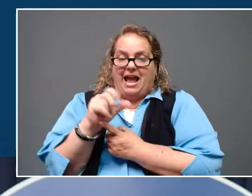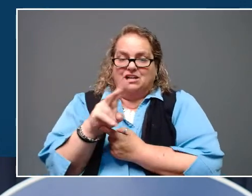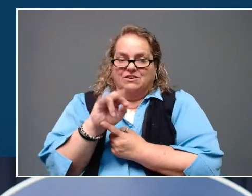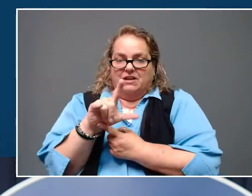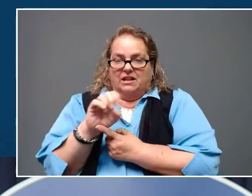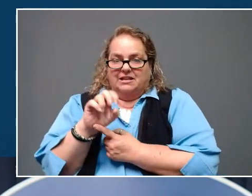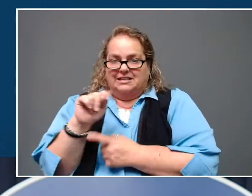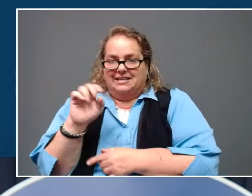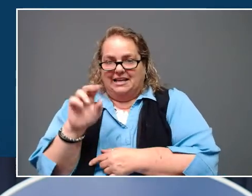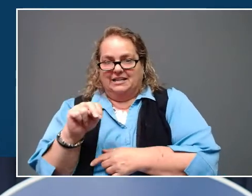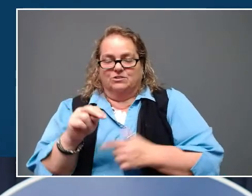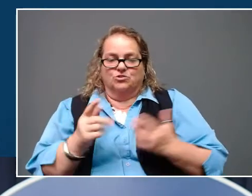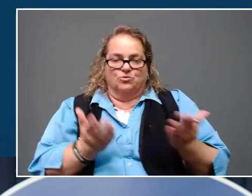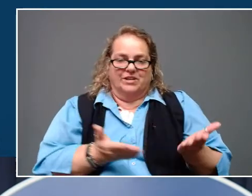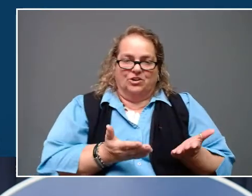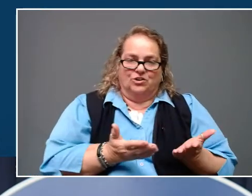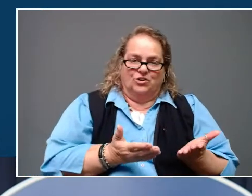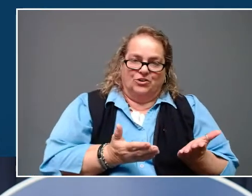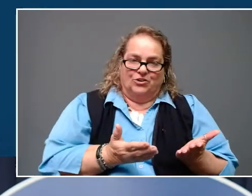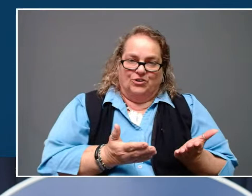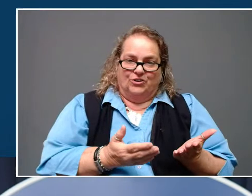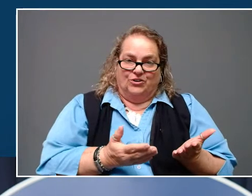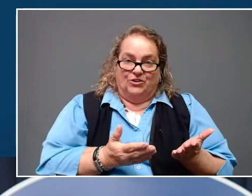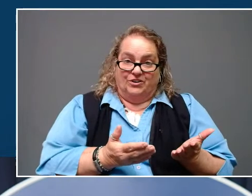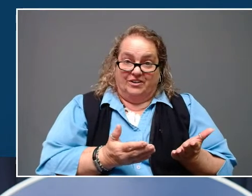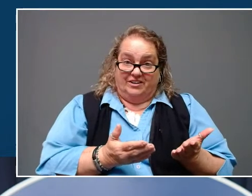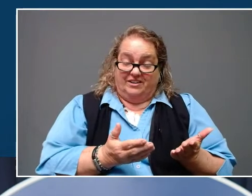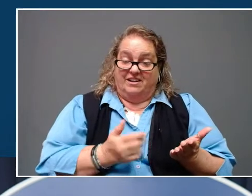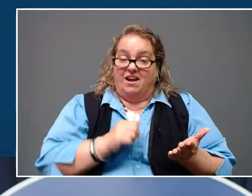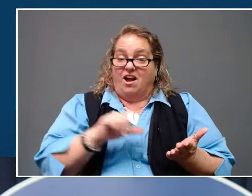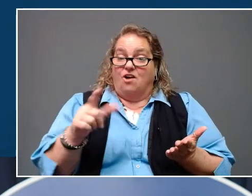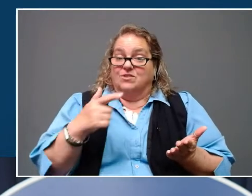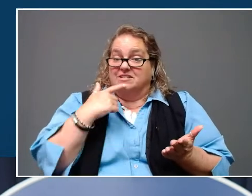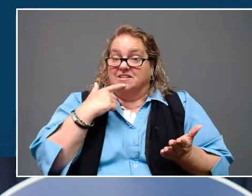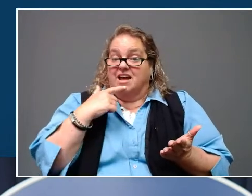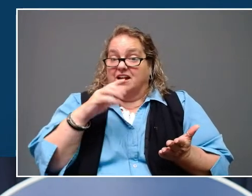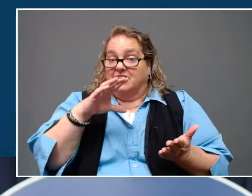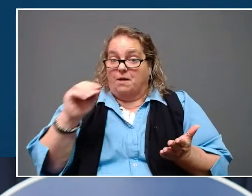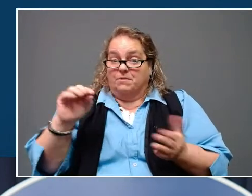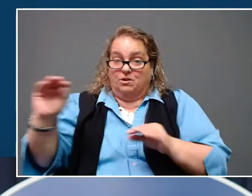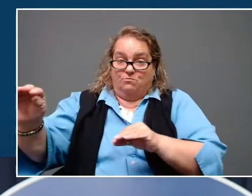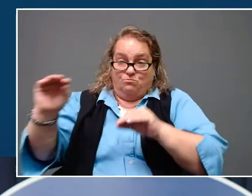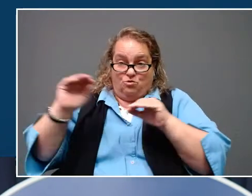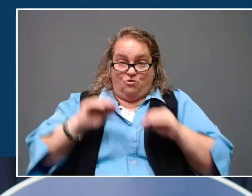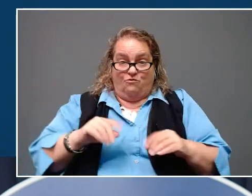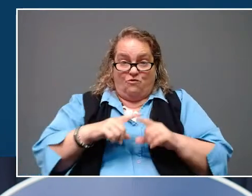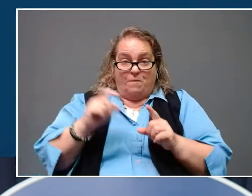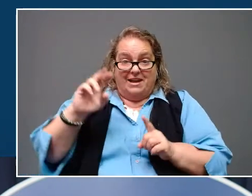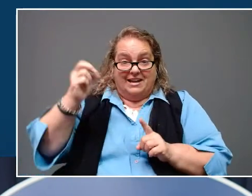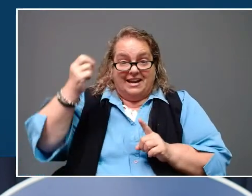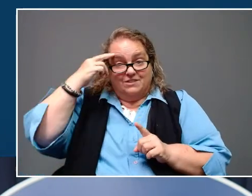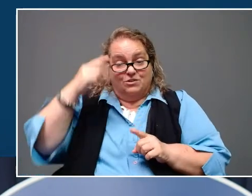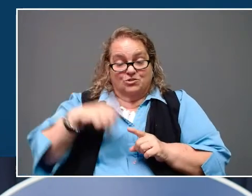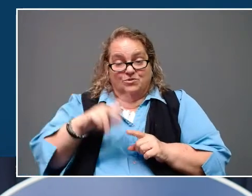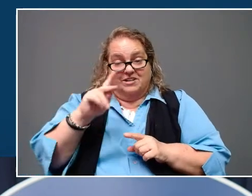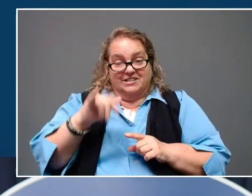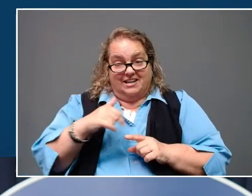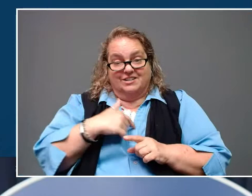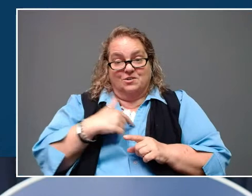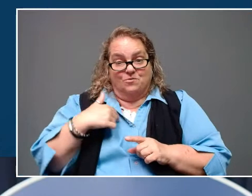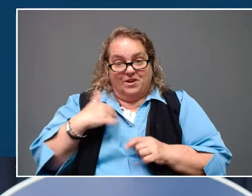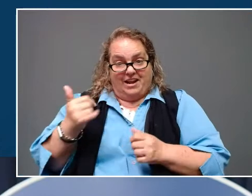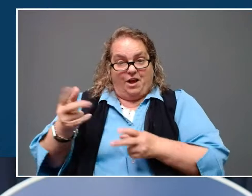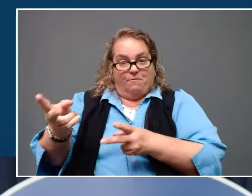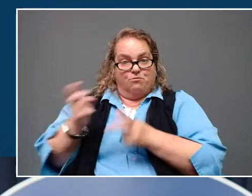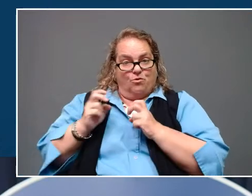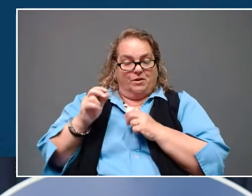has said a company has moved from Kentucky to its headquarters in Nashville, guess what? We are turning that around.